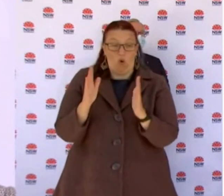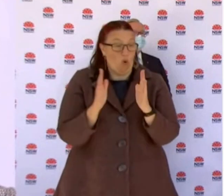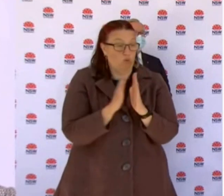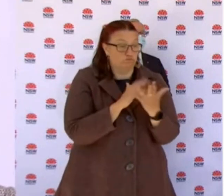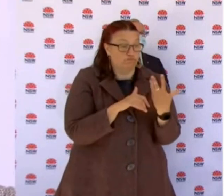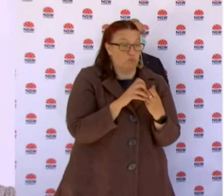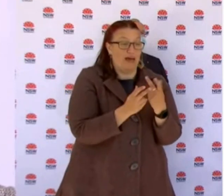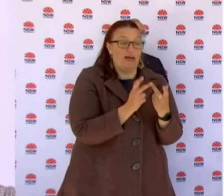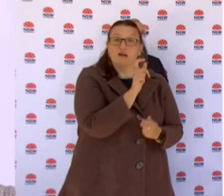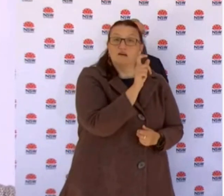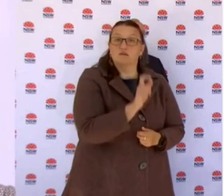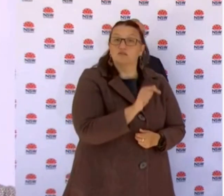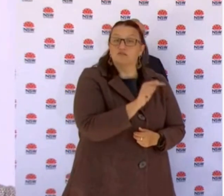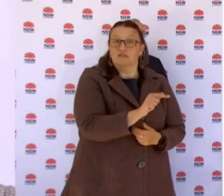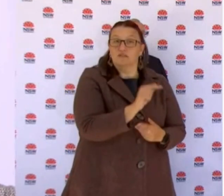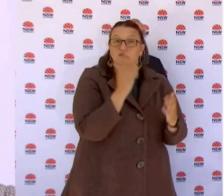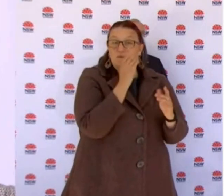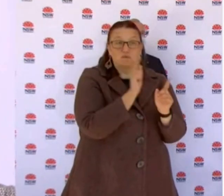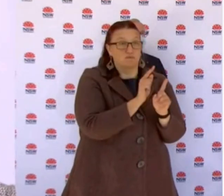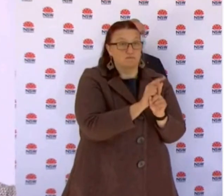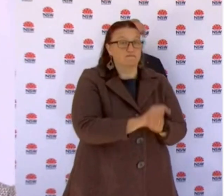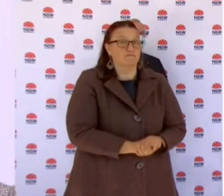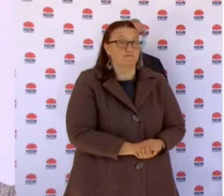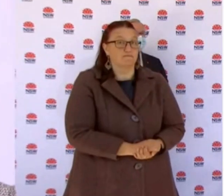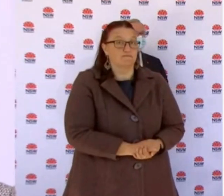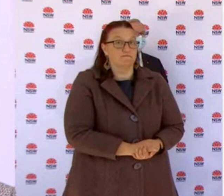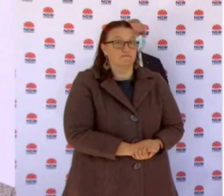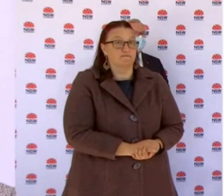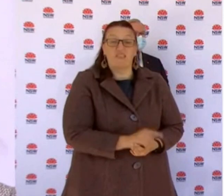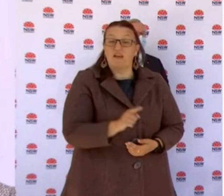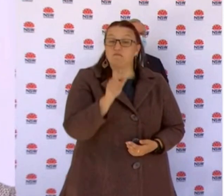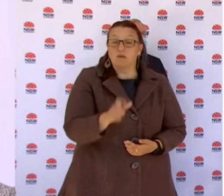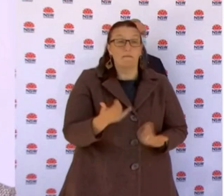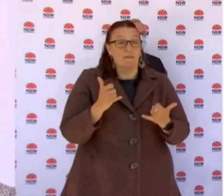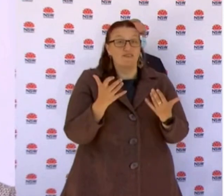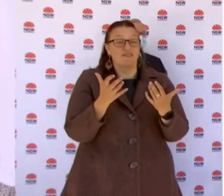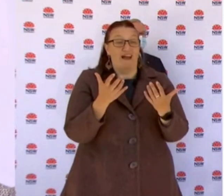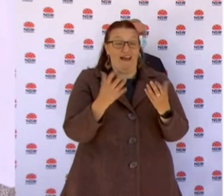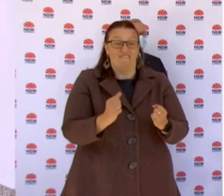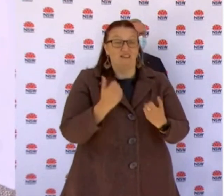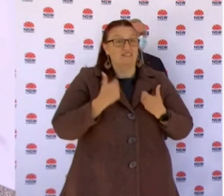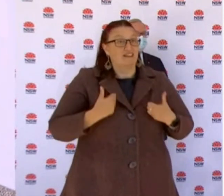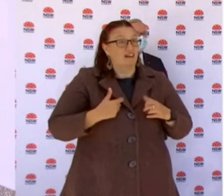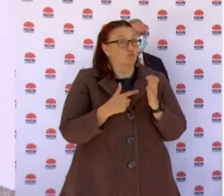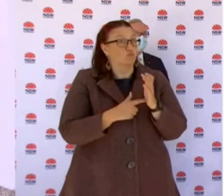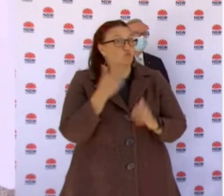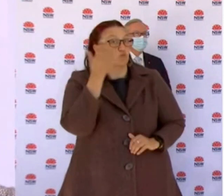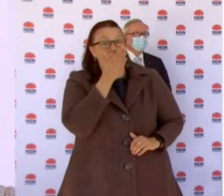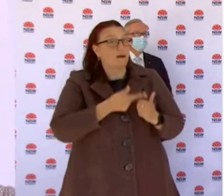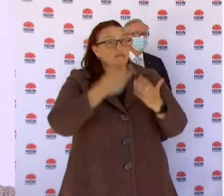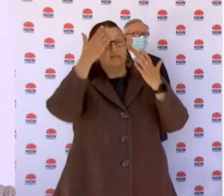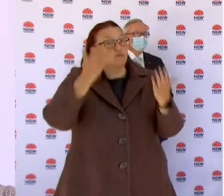of caution, we're not exactly sure about the full infectious period, but that person may have been infectious at school, and hence the usual